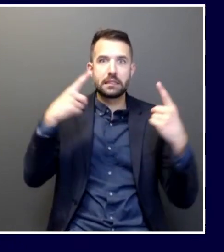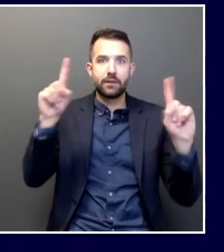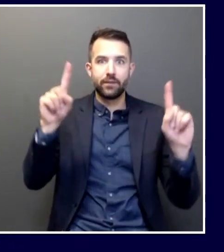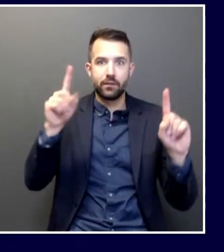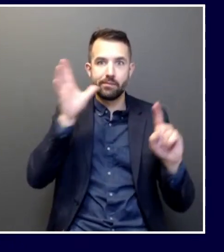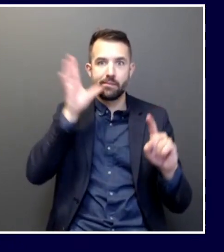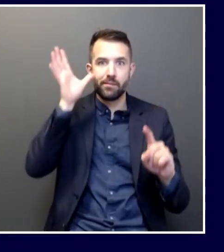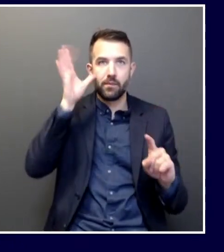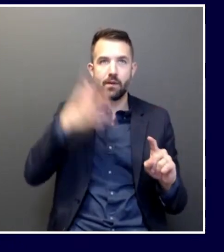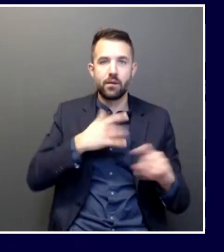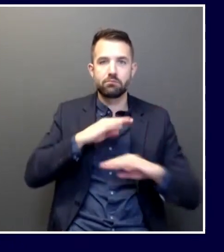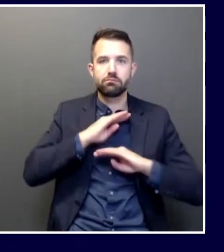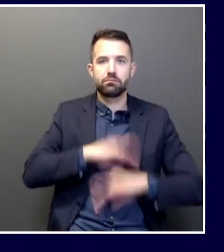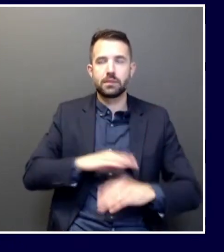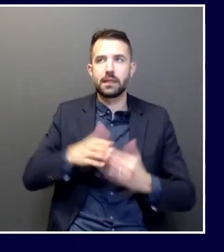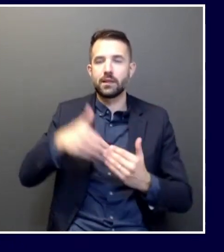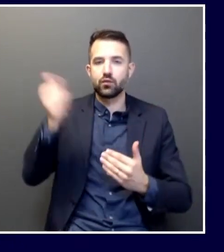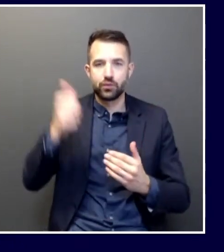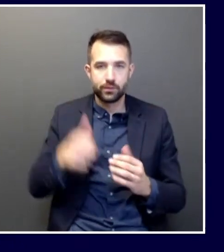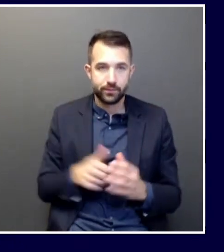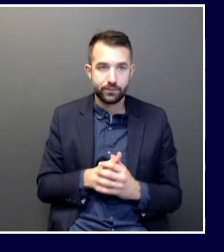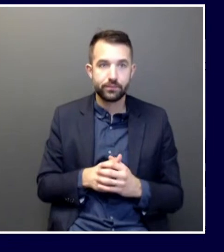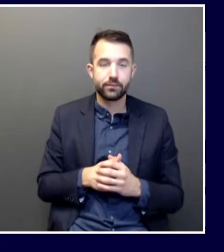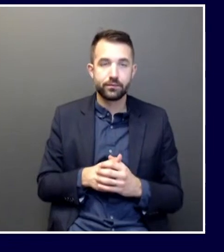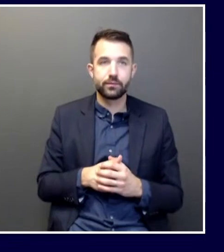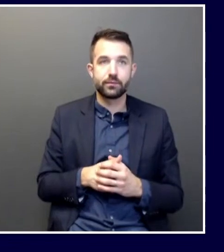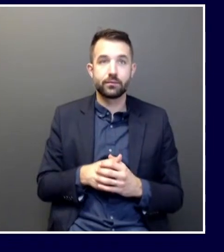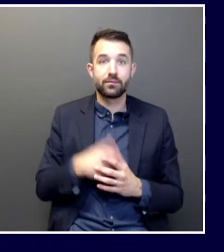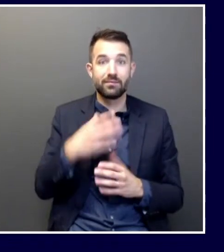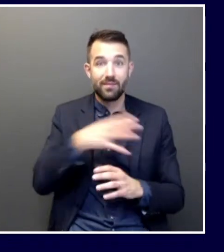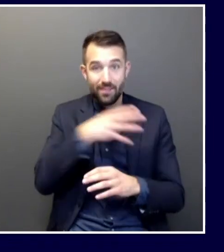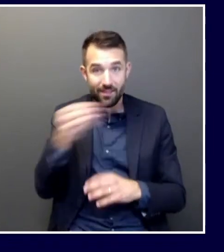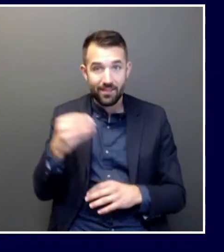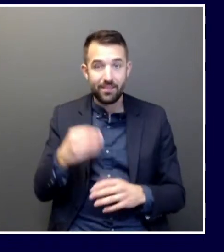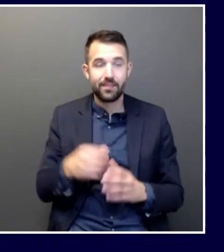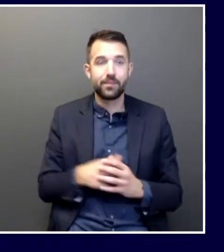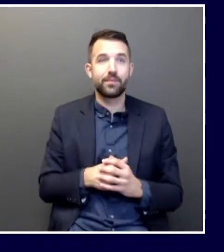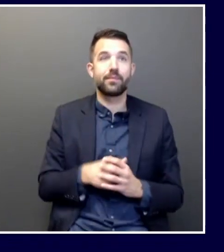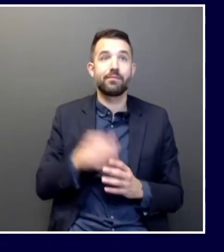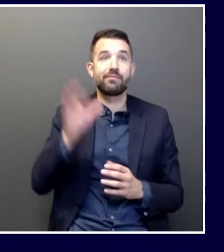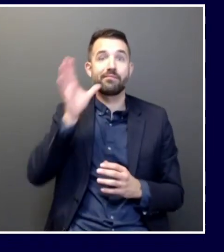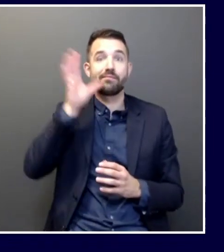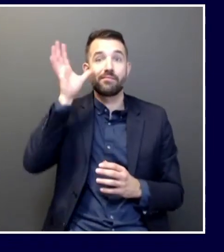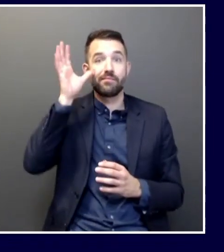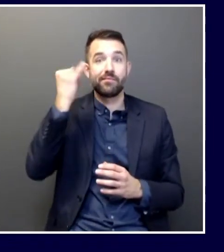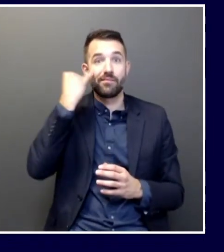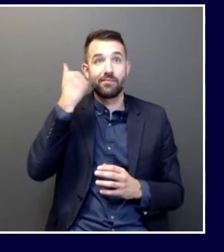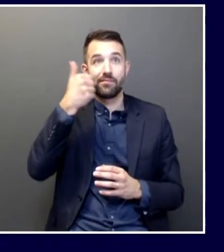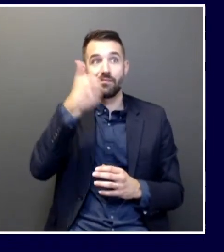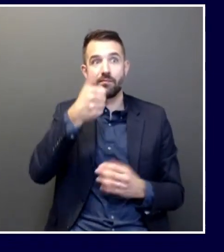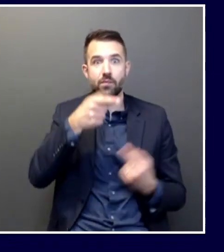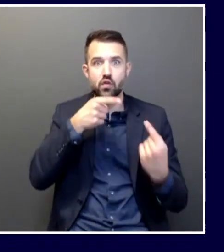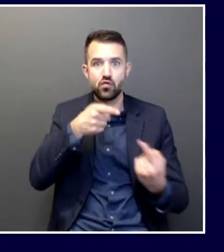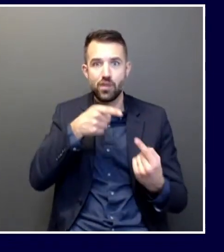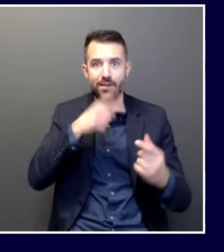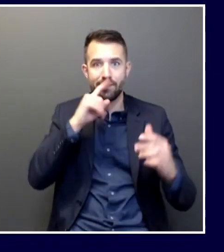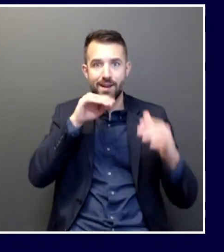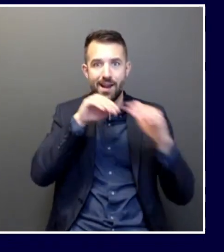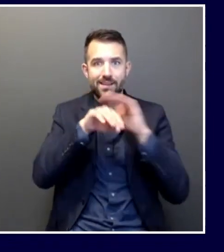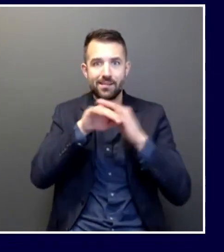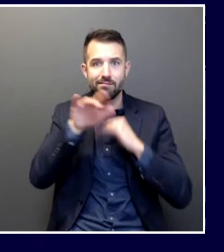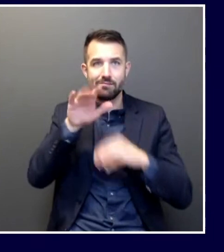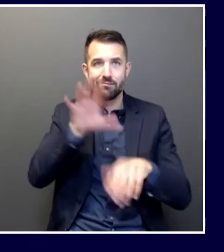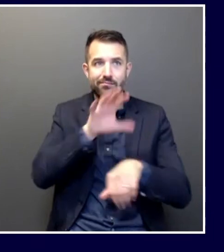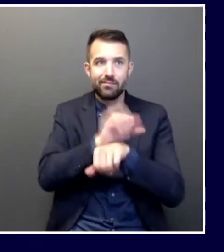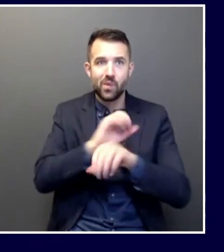also found that particularly parents for whom accessing the healthcare system was a challenge, parents who don't have a pediatrician